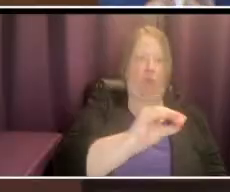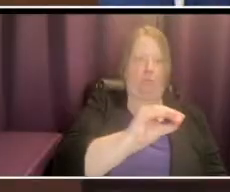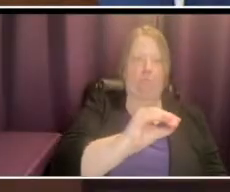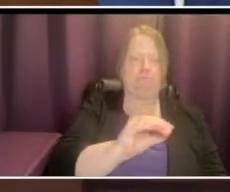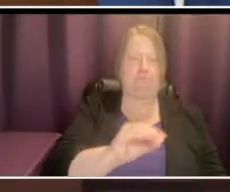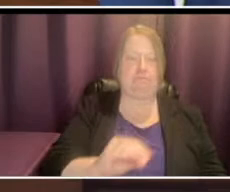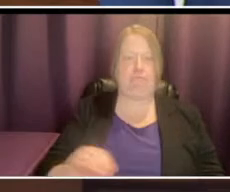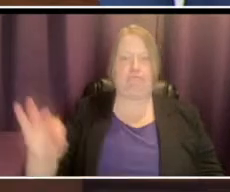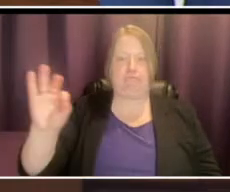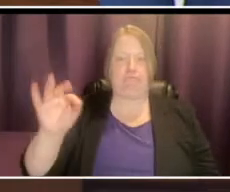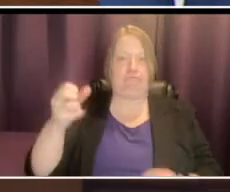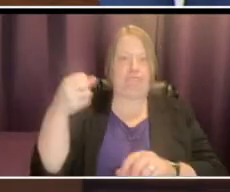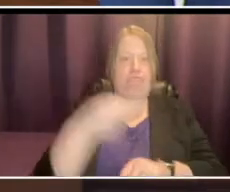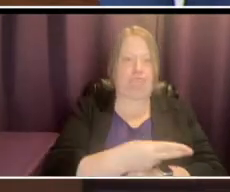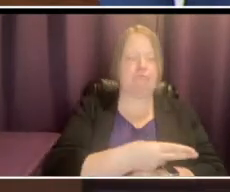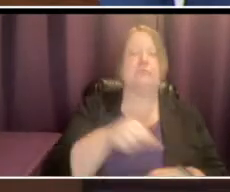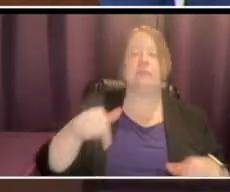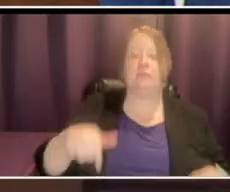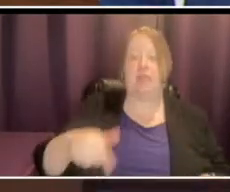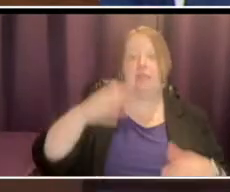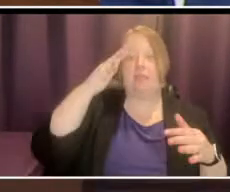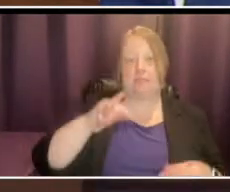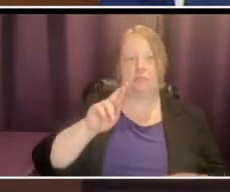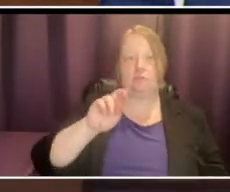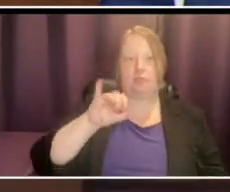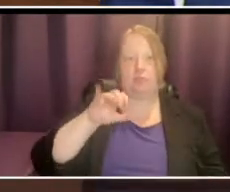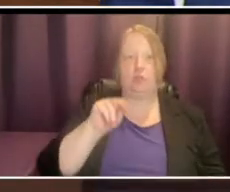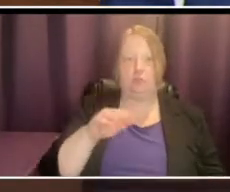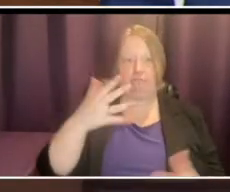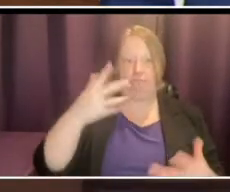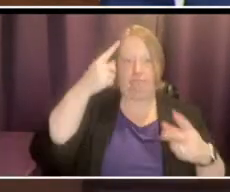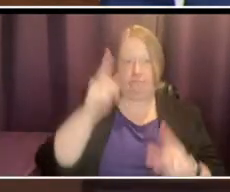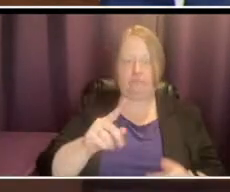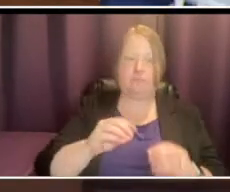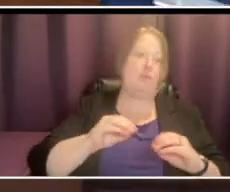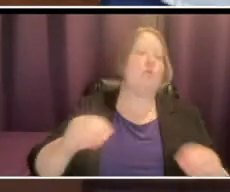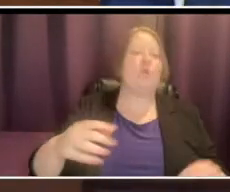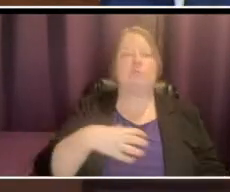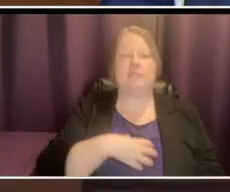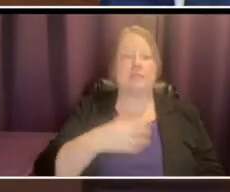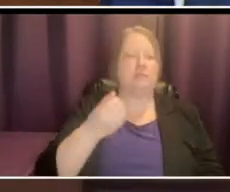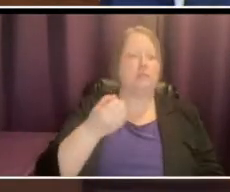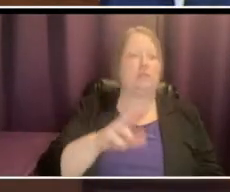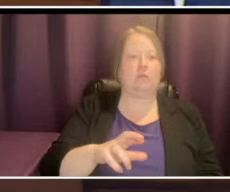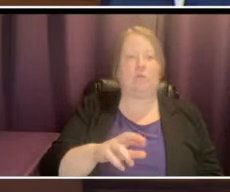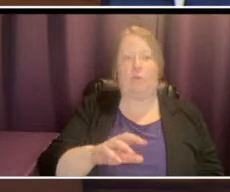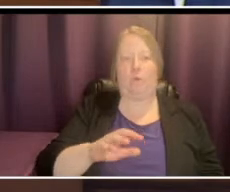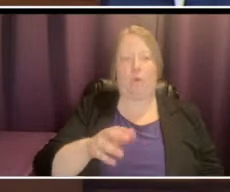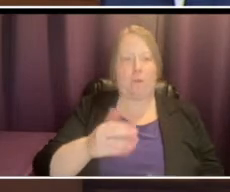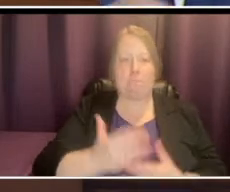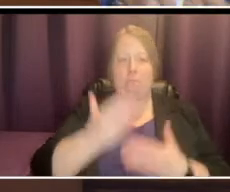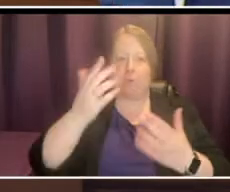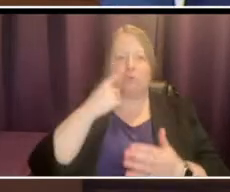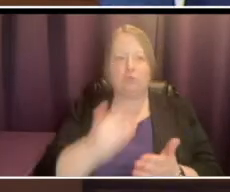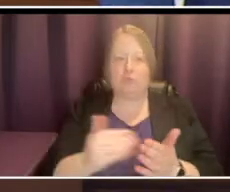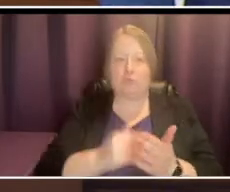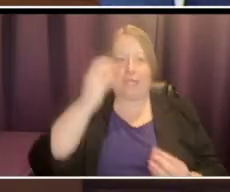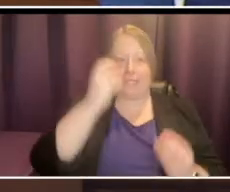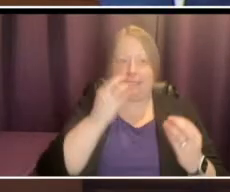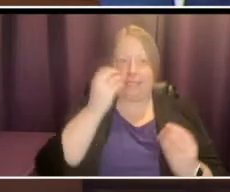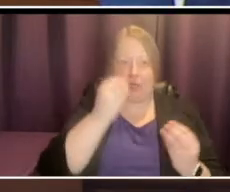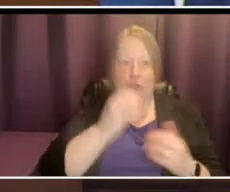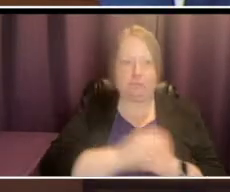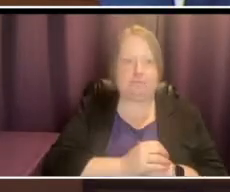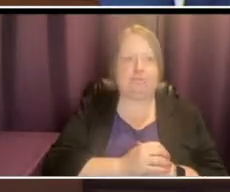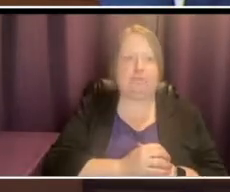The resolution is agreed to. Without objection, a motion to reconsider is laid on the table. The chair